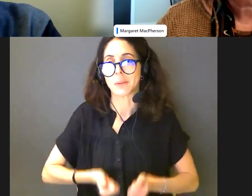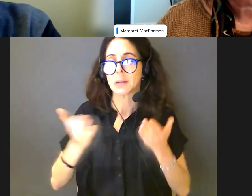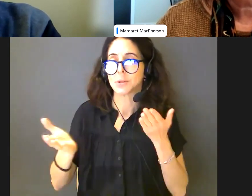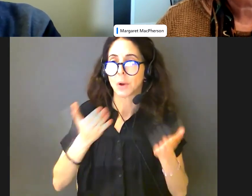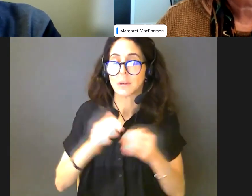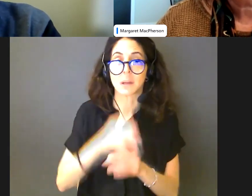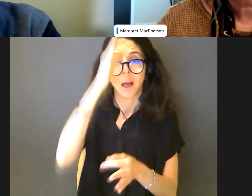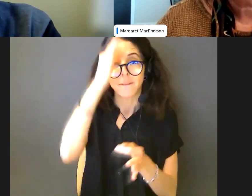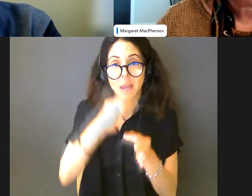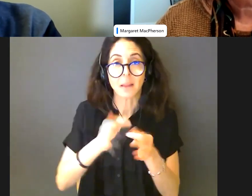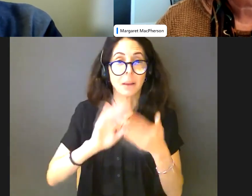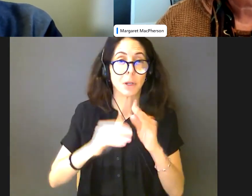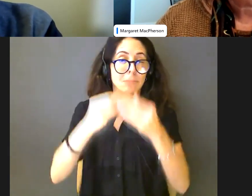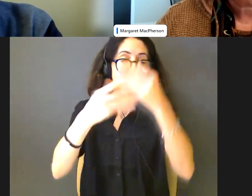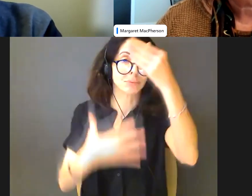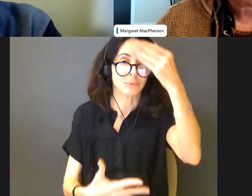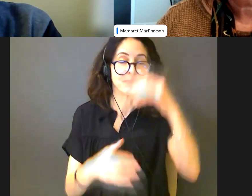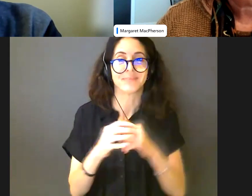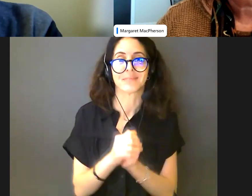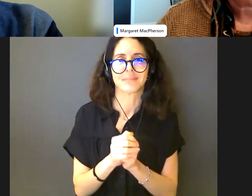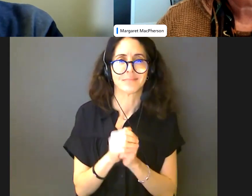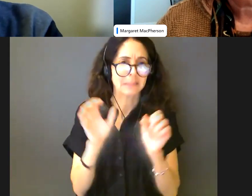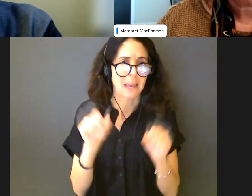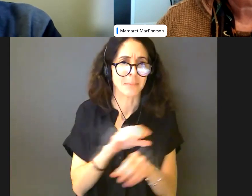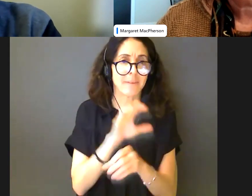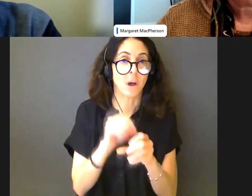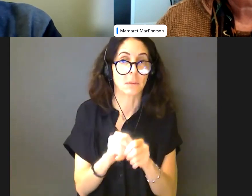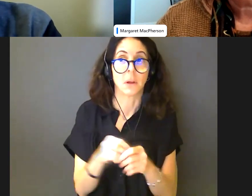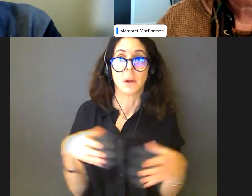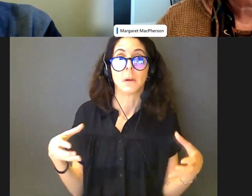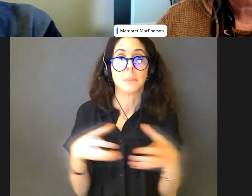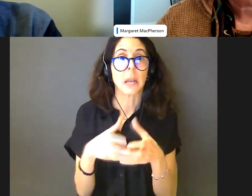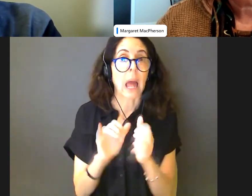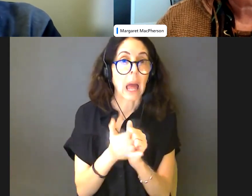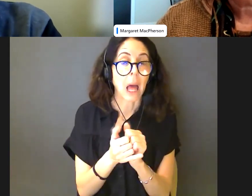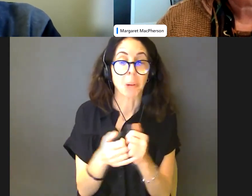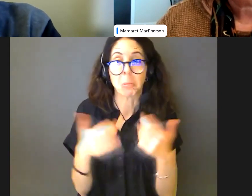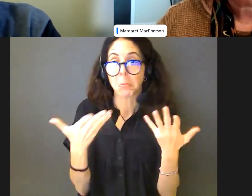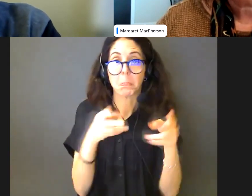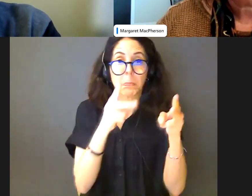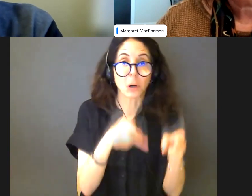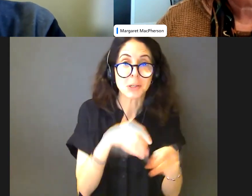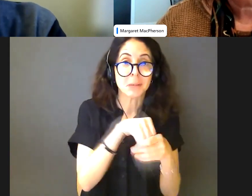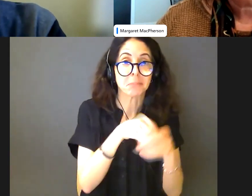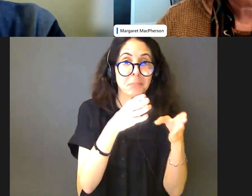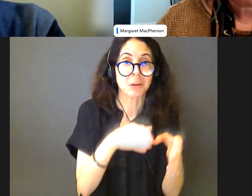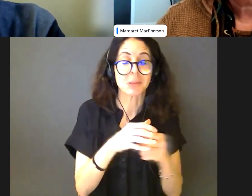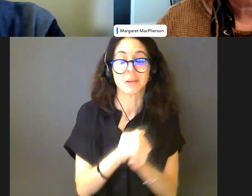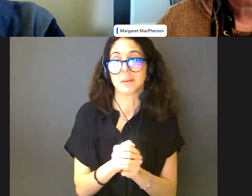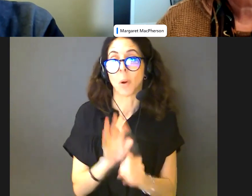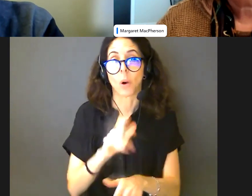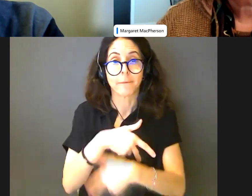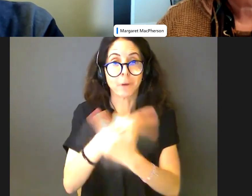faith communities, and so on. They may meet in person. They may meet virtually. They may meet